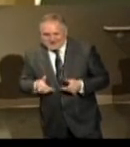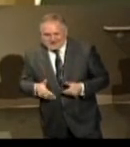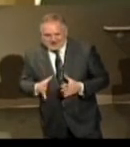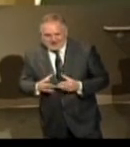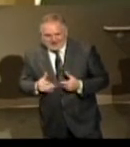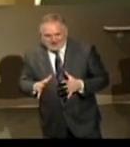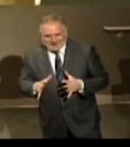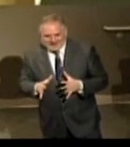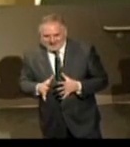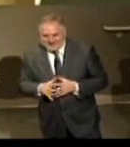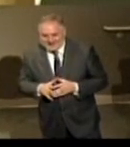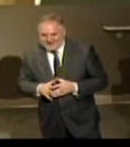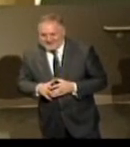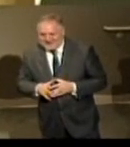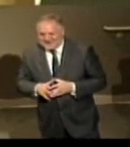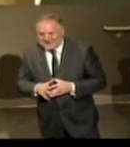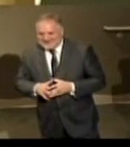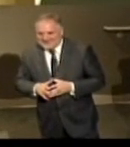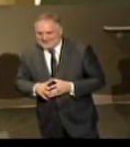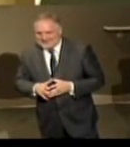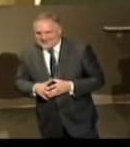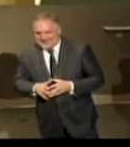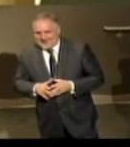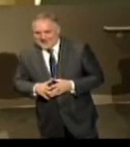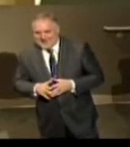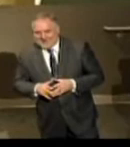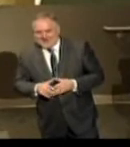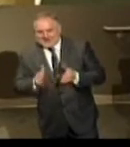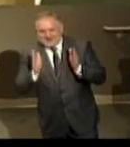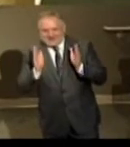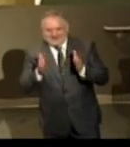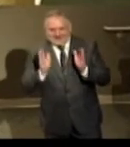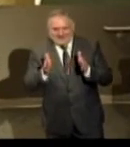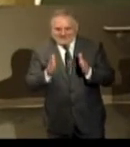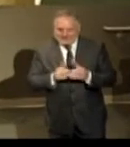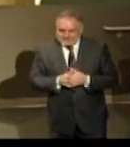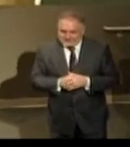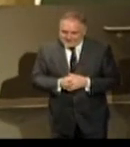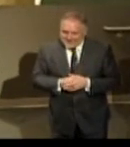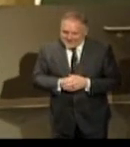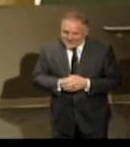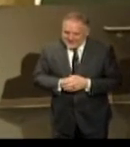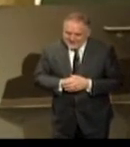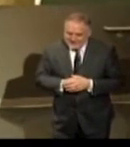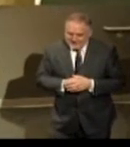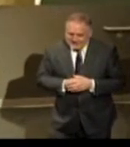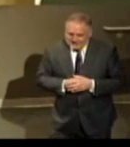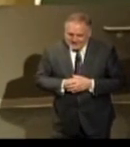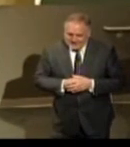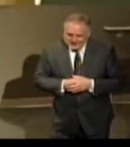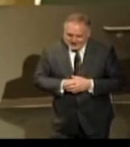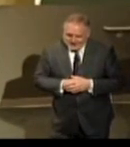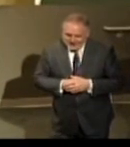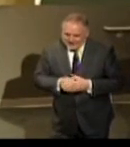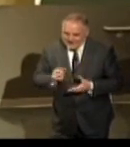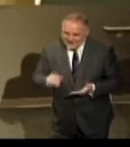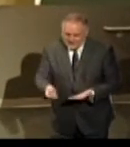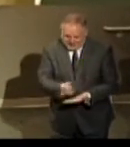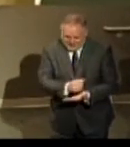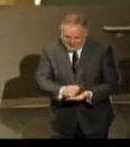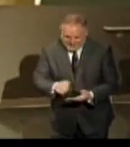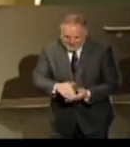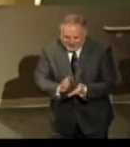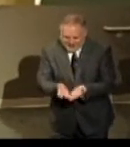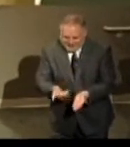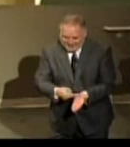done? We'll be a few minutes late. Let me get done. Listen to this. Listen to this. Man, if you don't have this written down, you ought to mark your Bible with this.